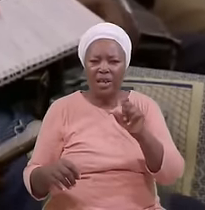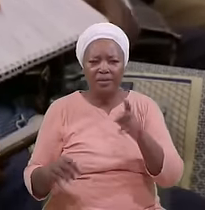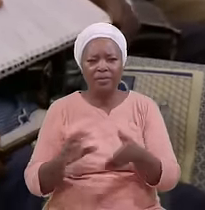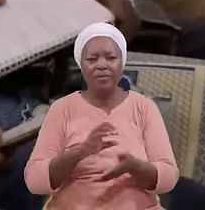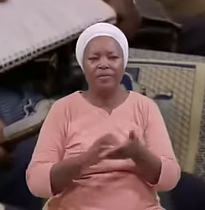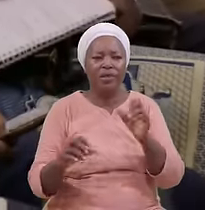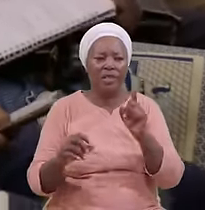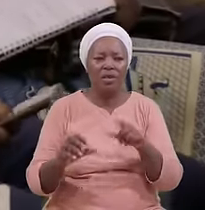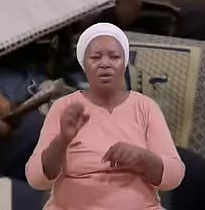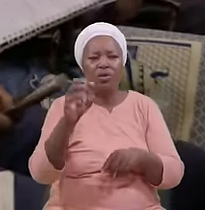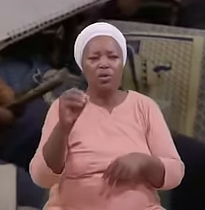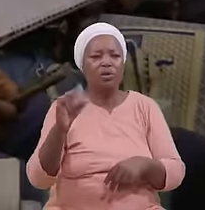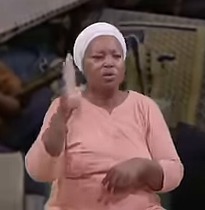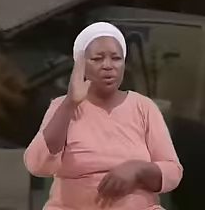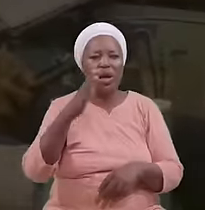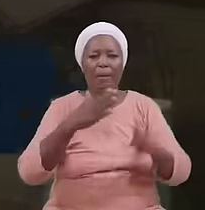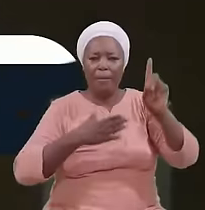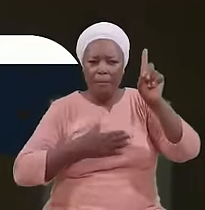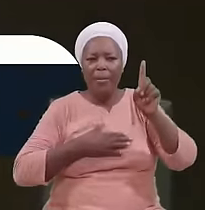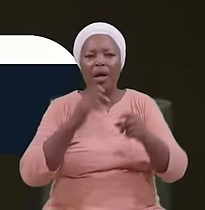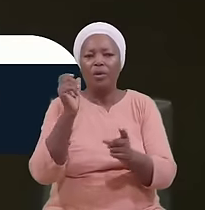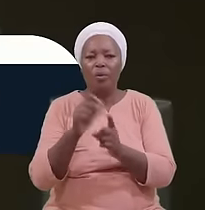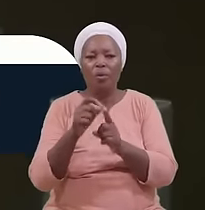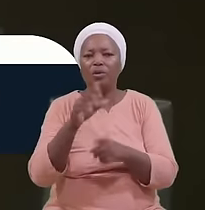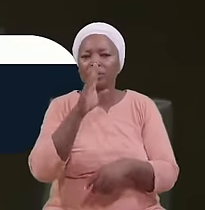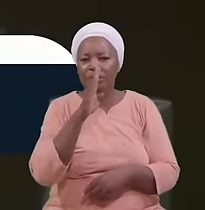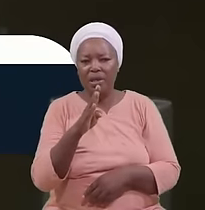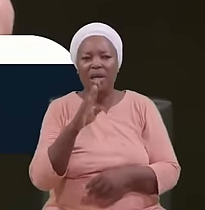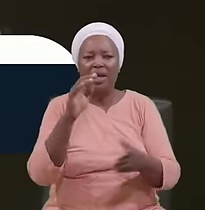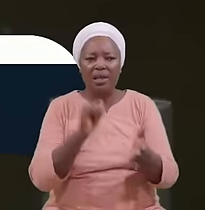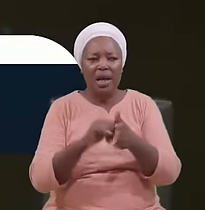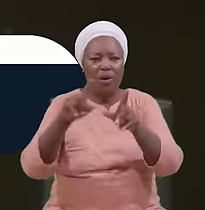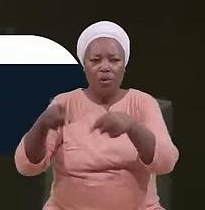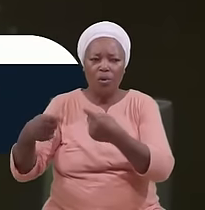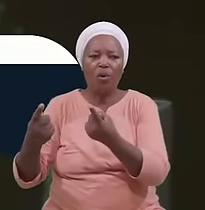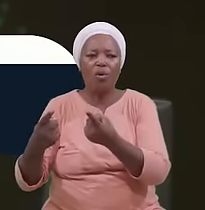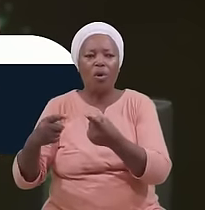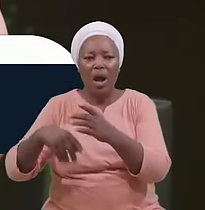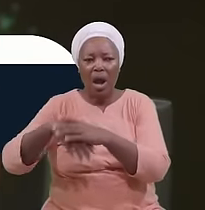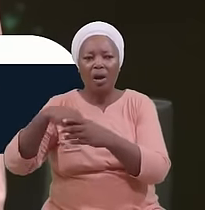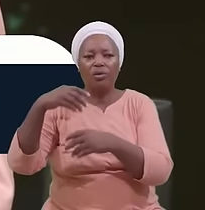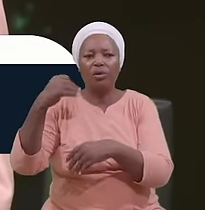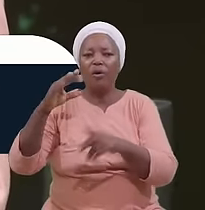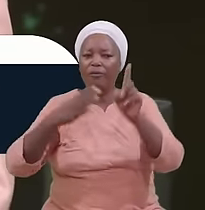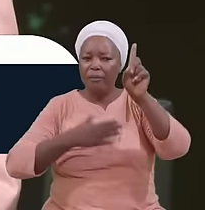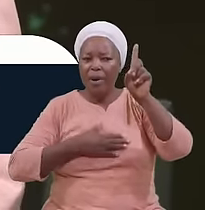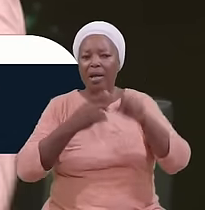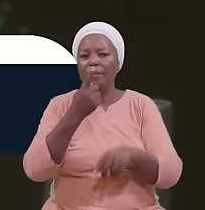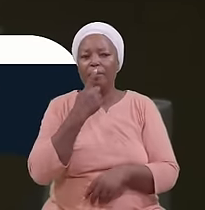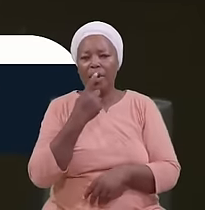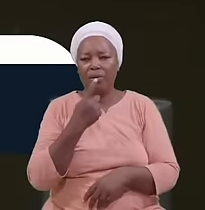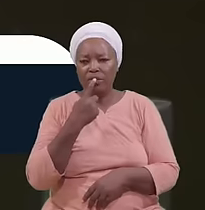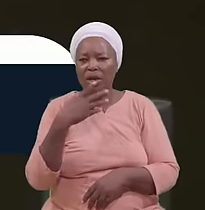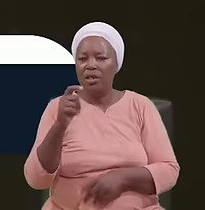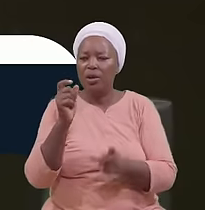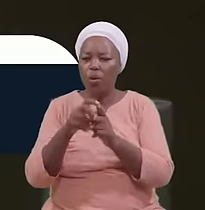11, so shall my word be that goeth forth out of my mouth. The word